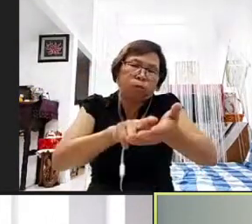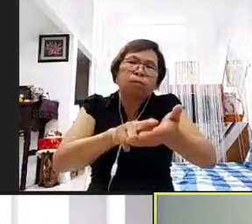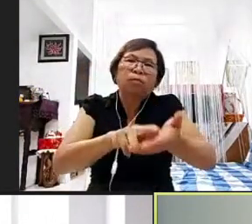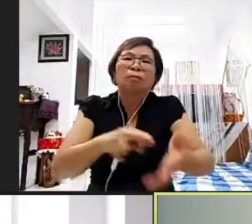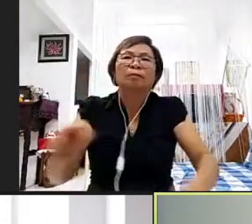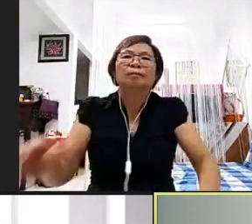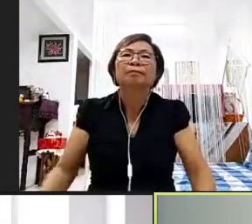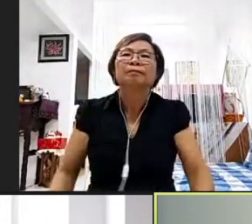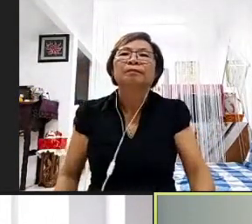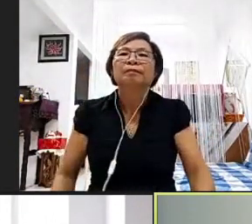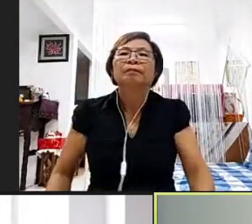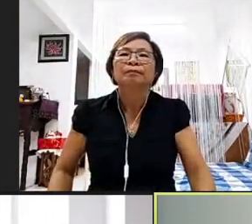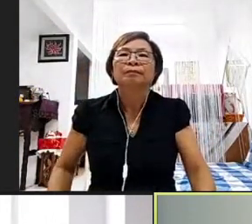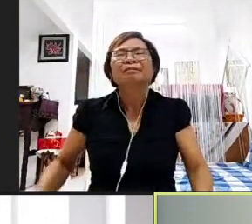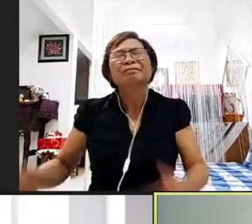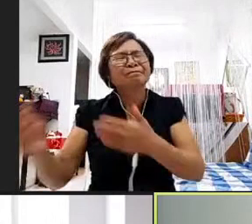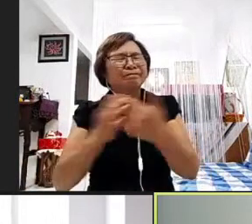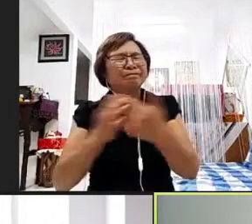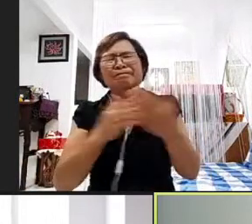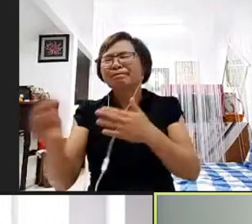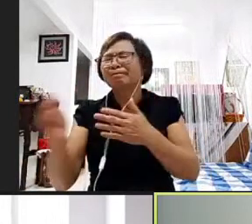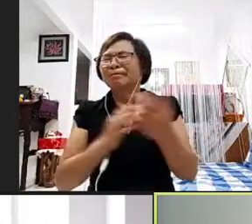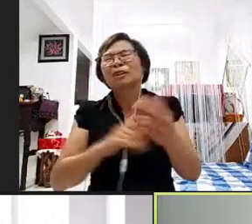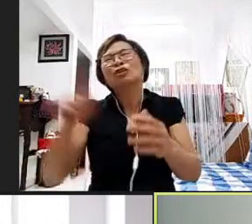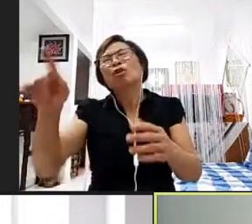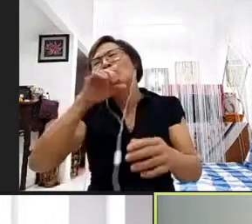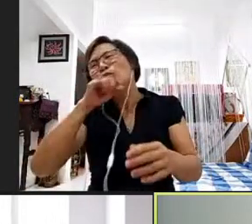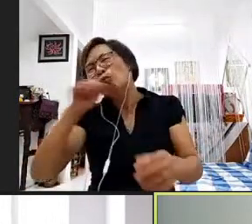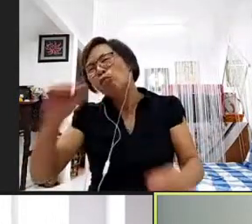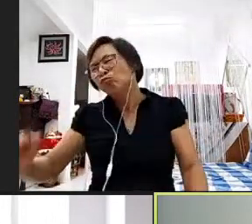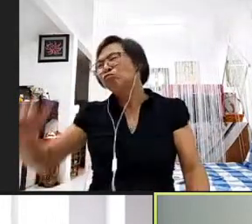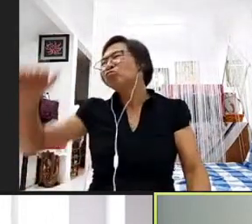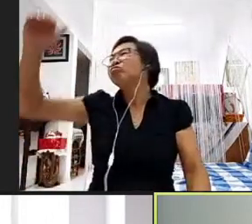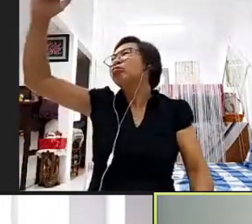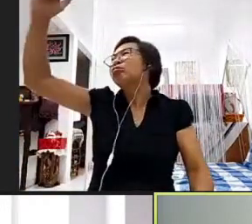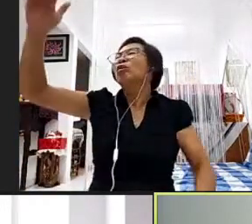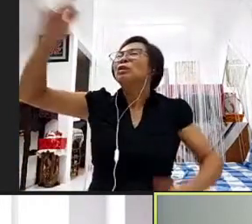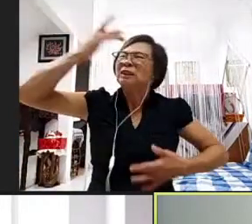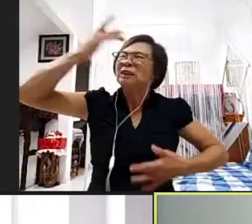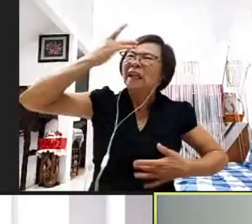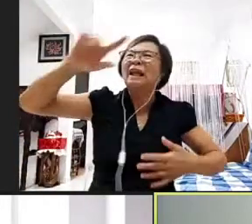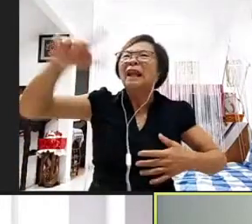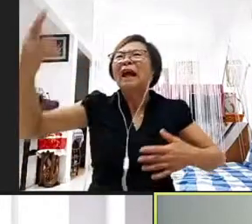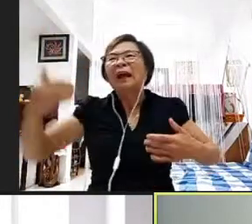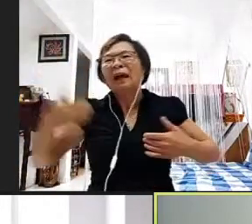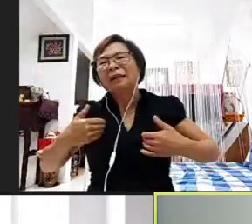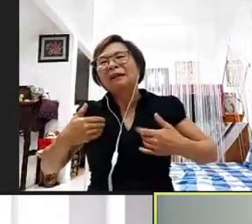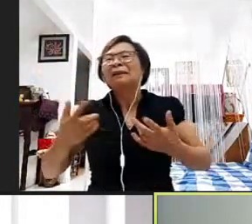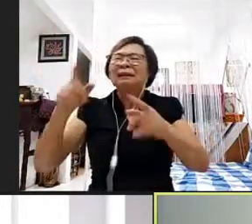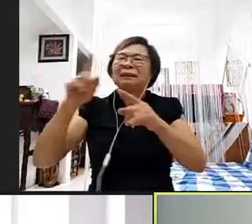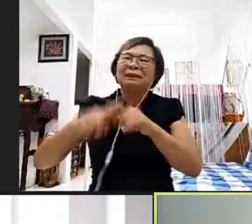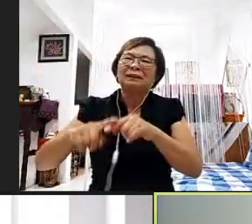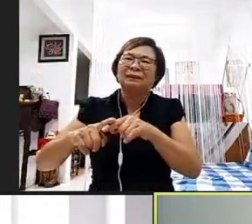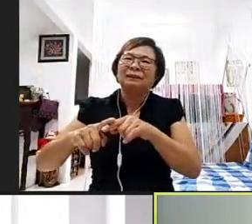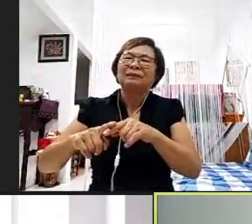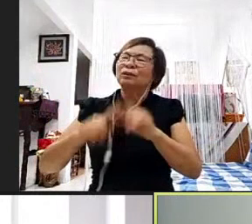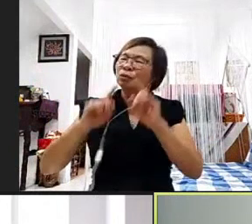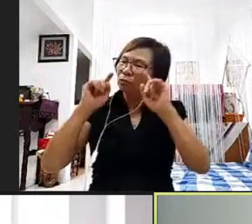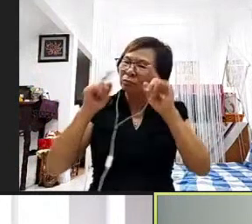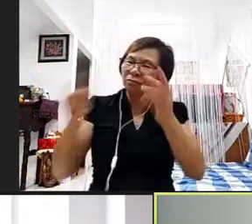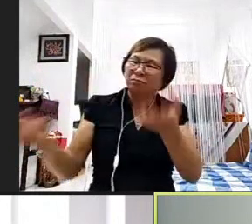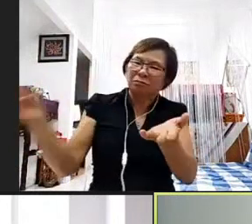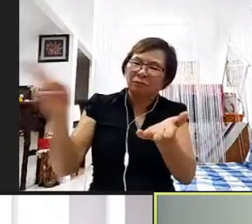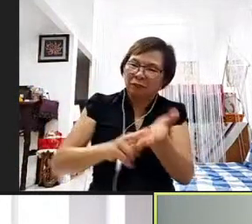effect. So regardless of your age, your morbidities, your risk factors, sign up.